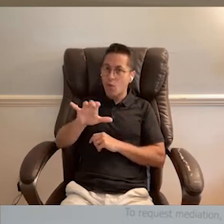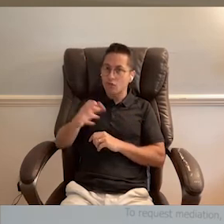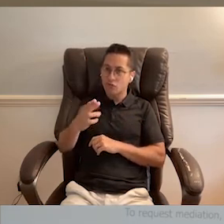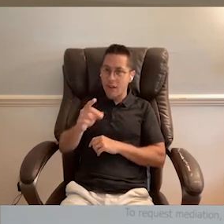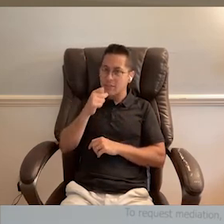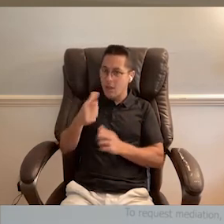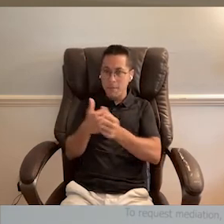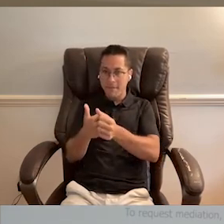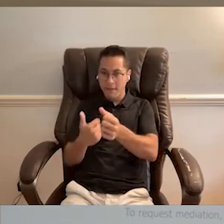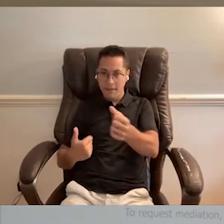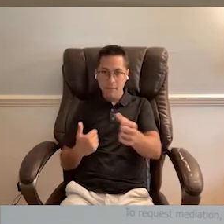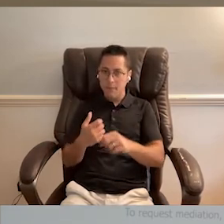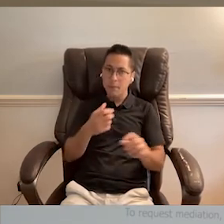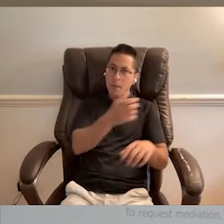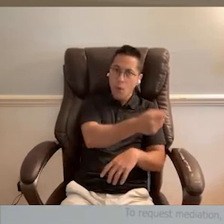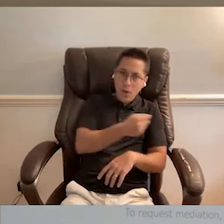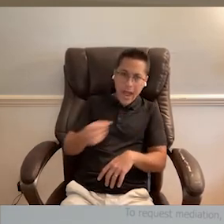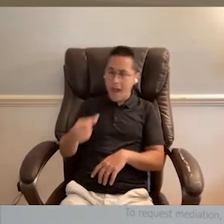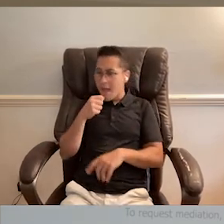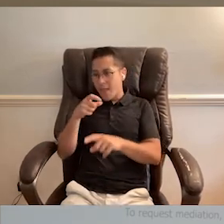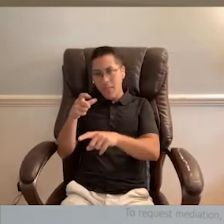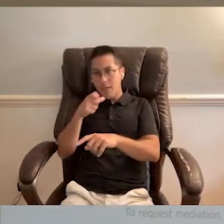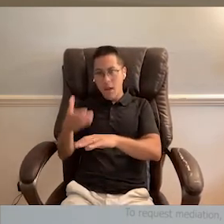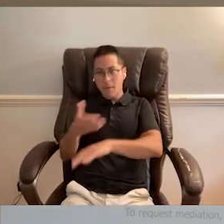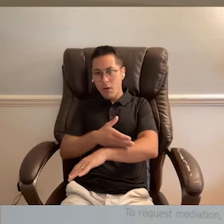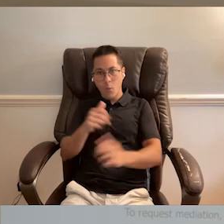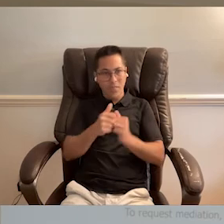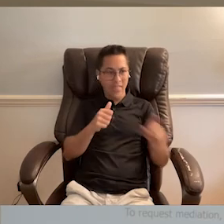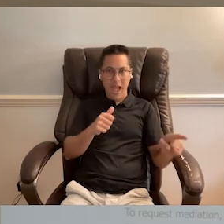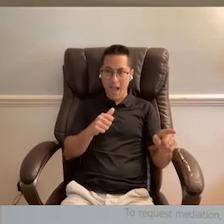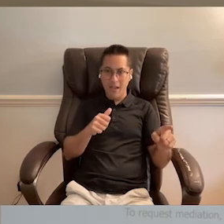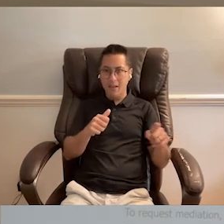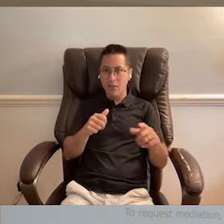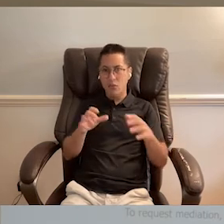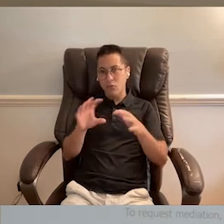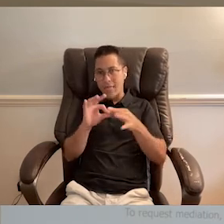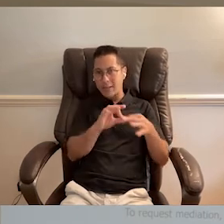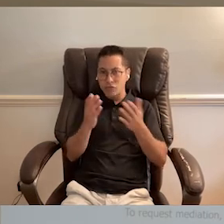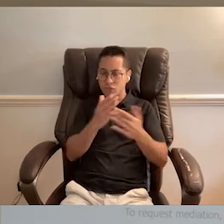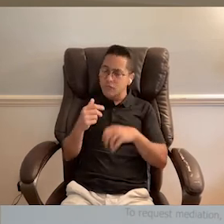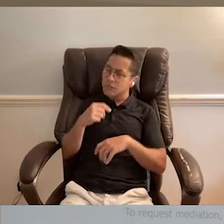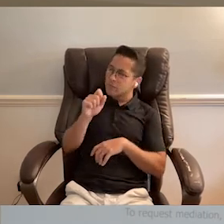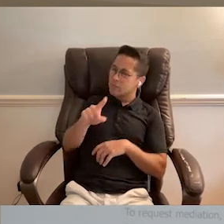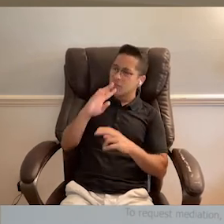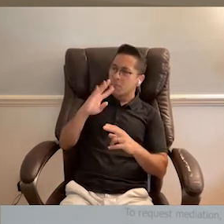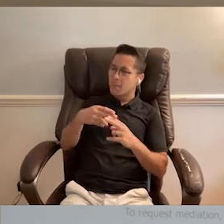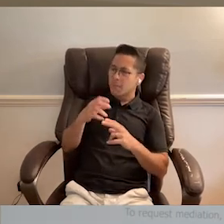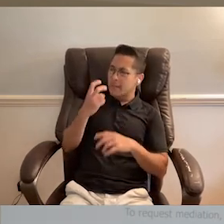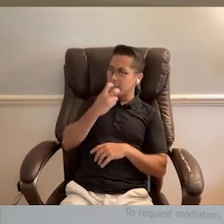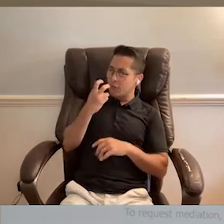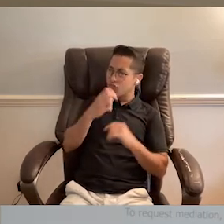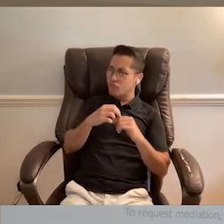pulled out and then not making progress with that related service. I just have a question about the speech. So can they tell you